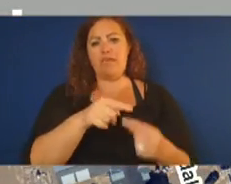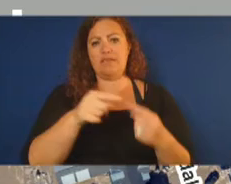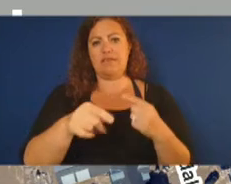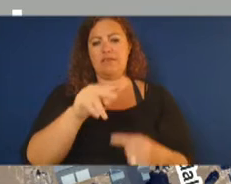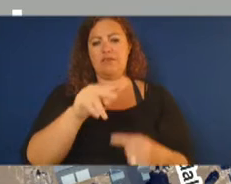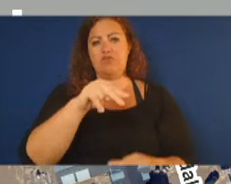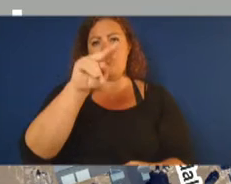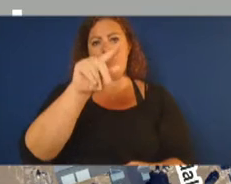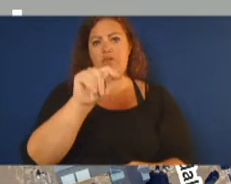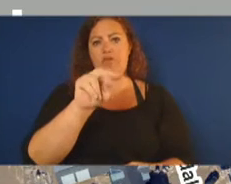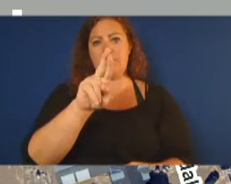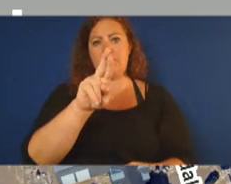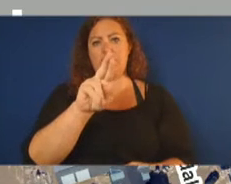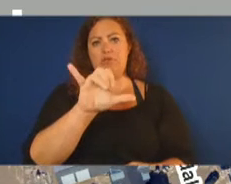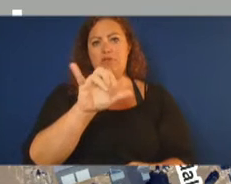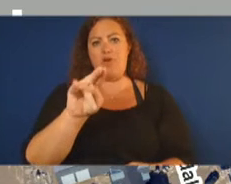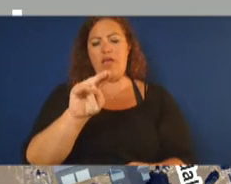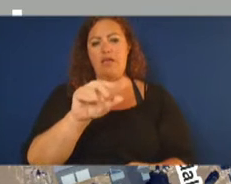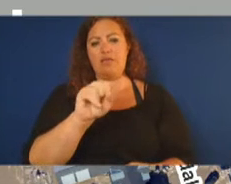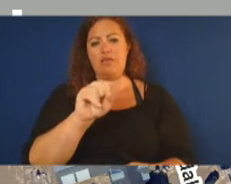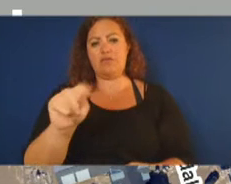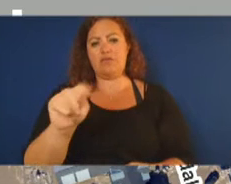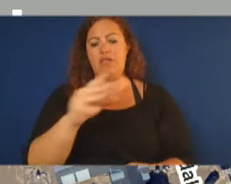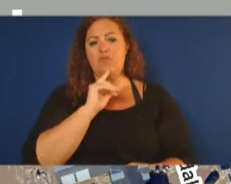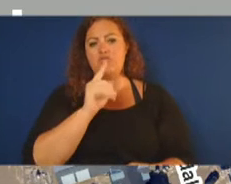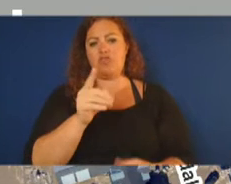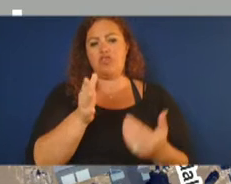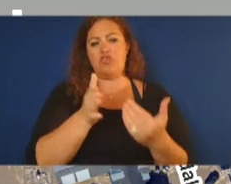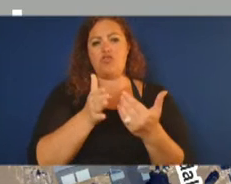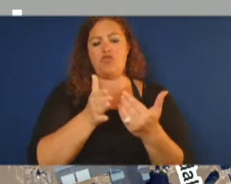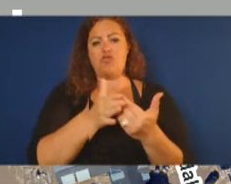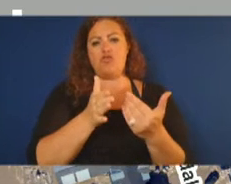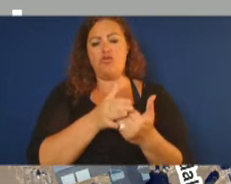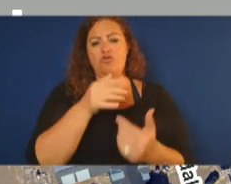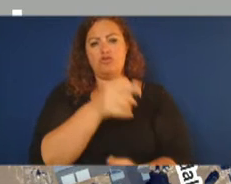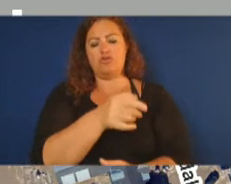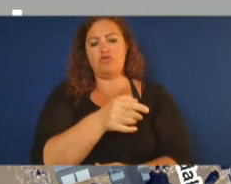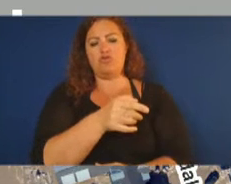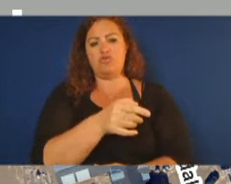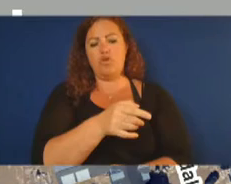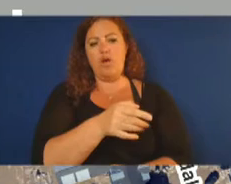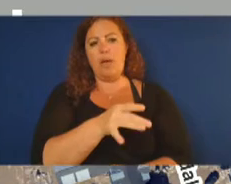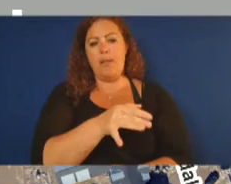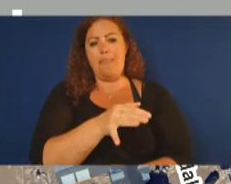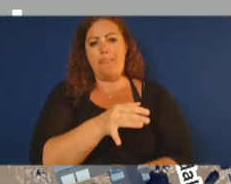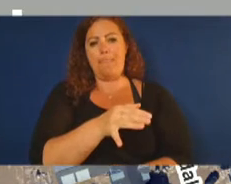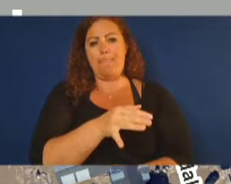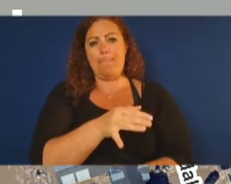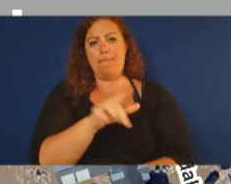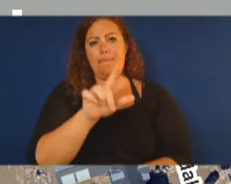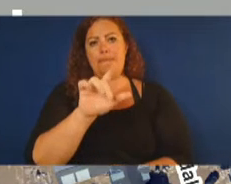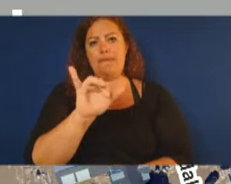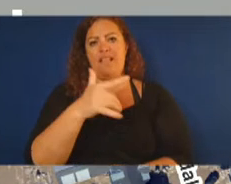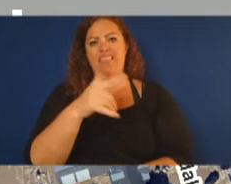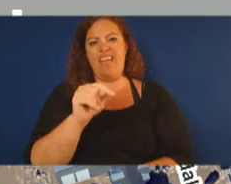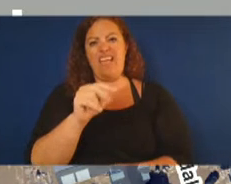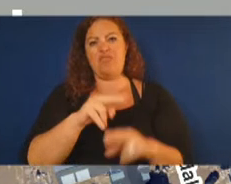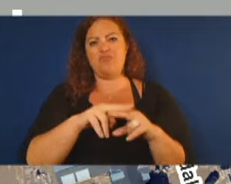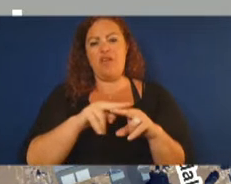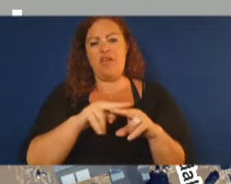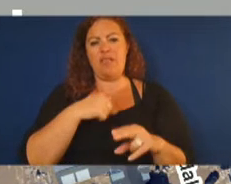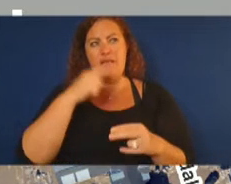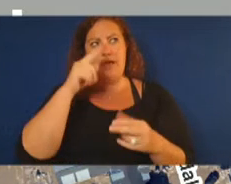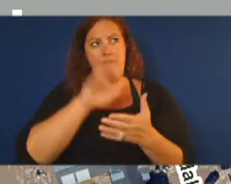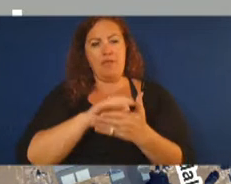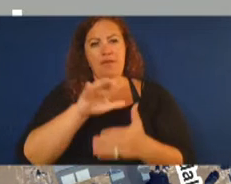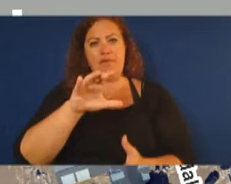Street uh and really in um some close proximity to uh a light rail station I believe it's Old Concord Road yeah it's Old